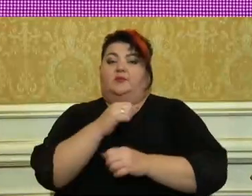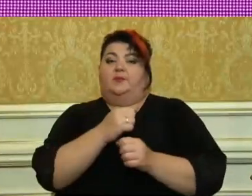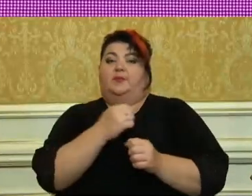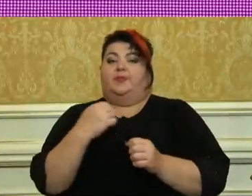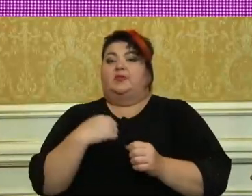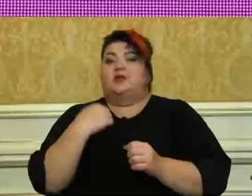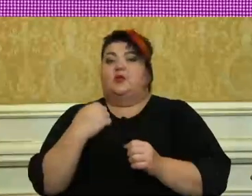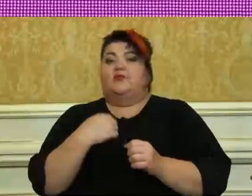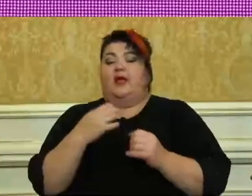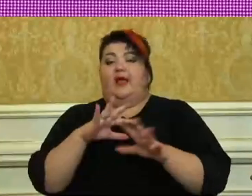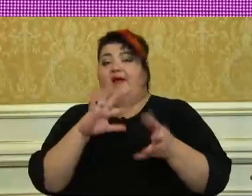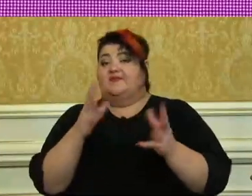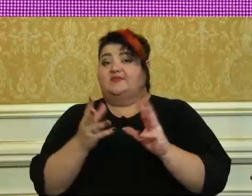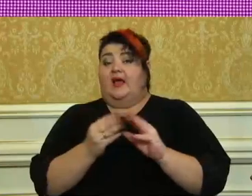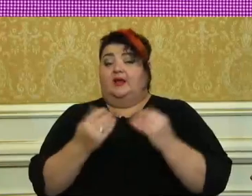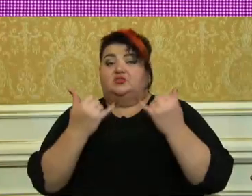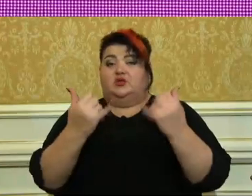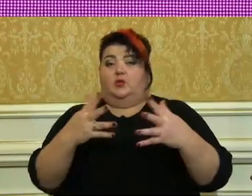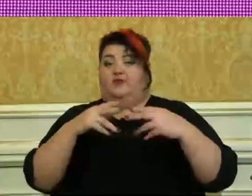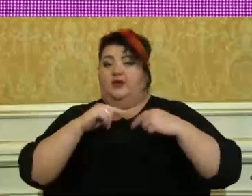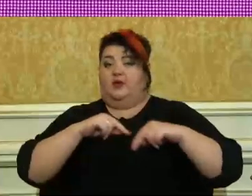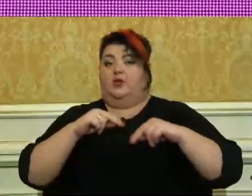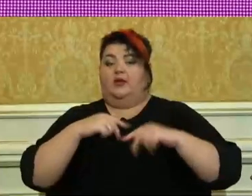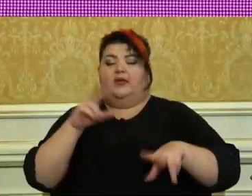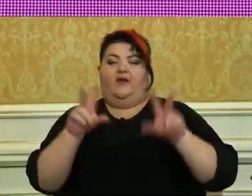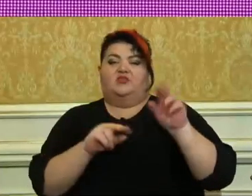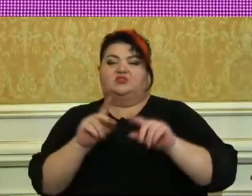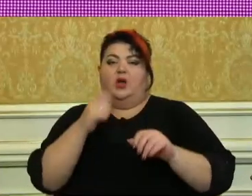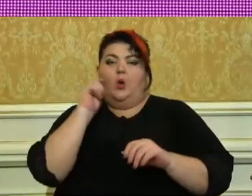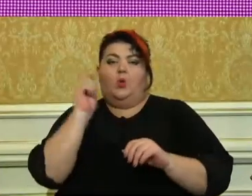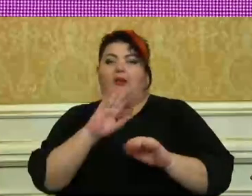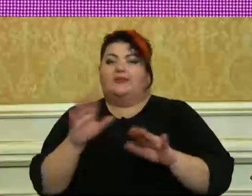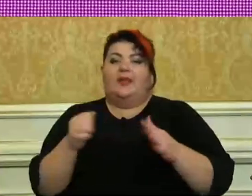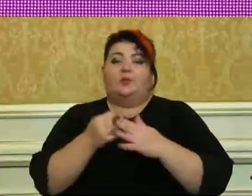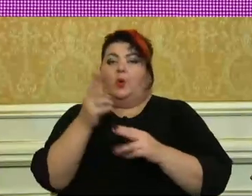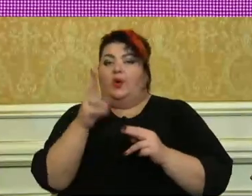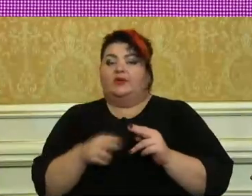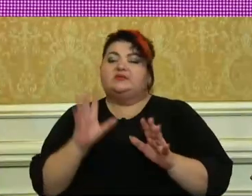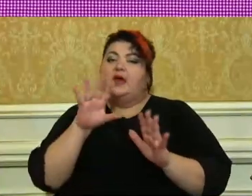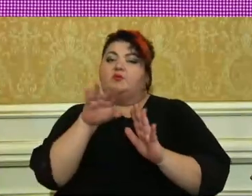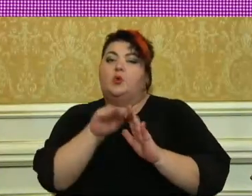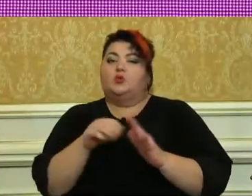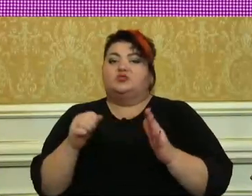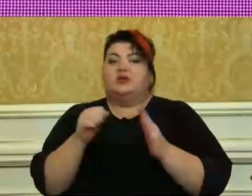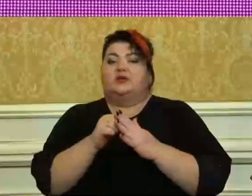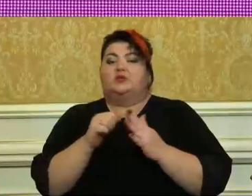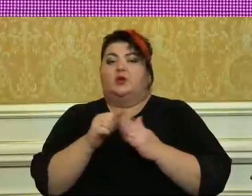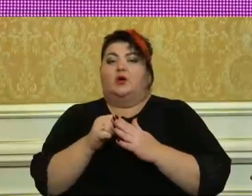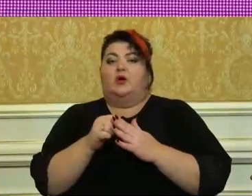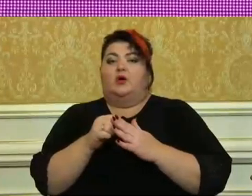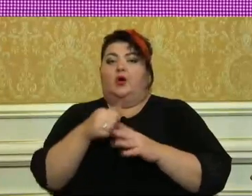stereotypes in the security and military forces. I think that Ukraine, actually not till the very